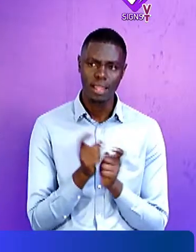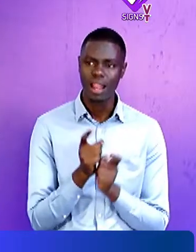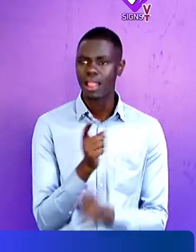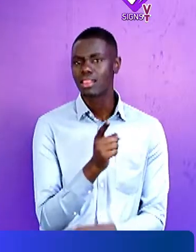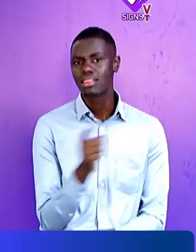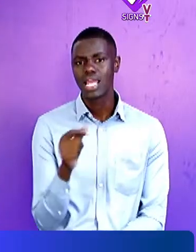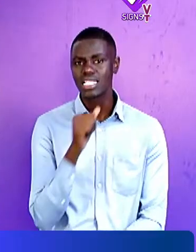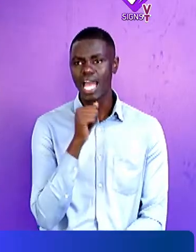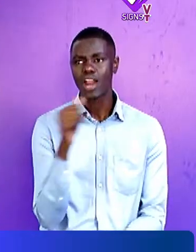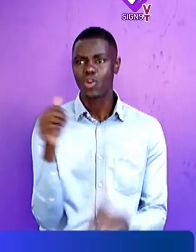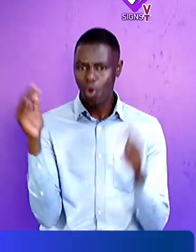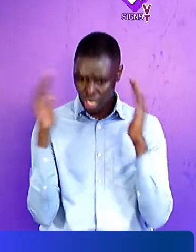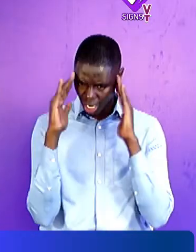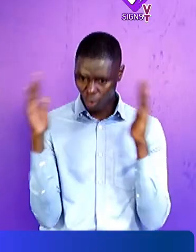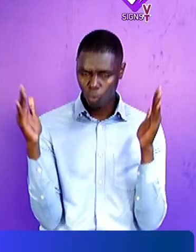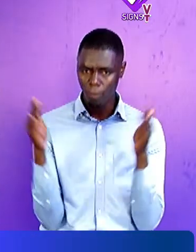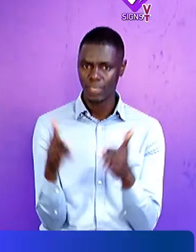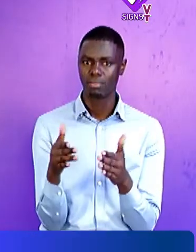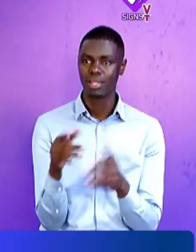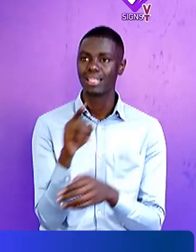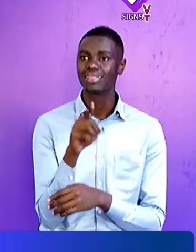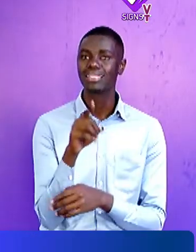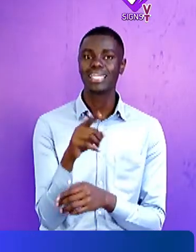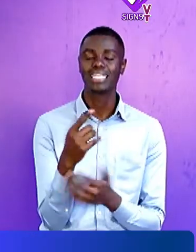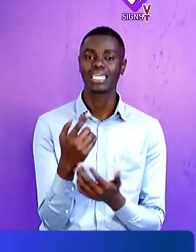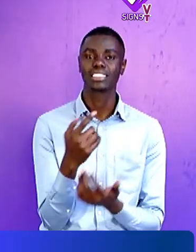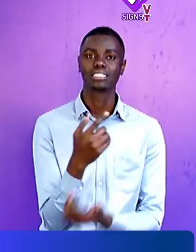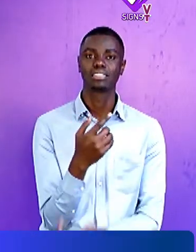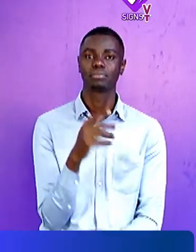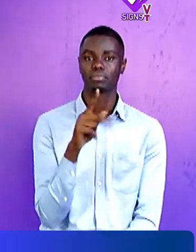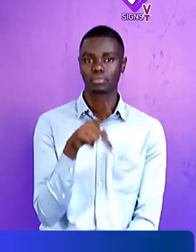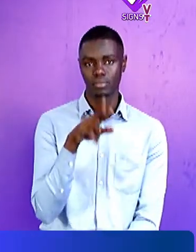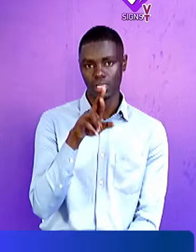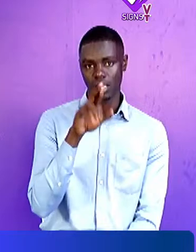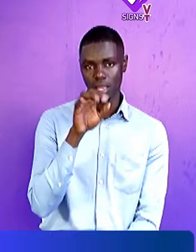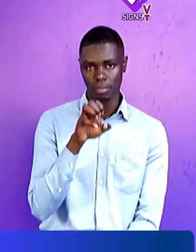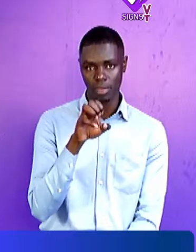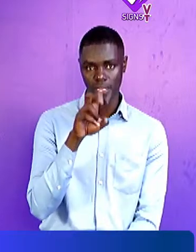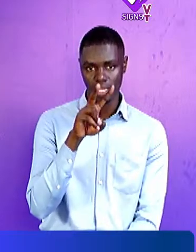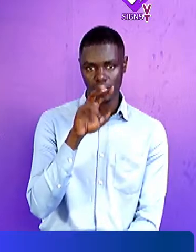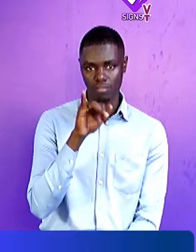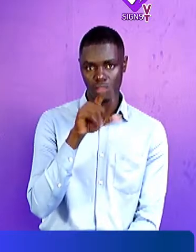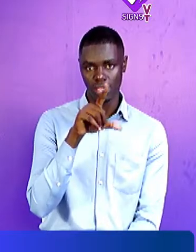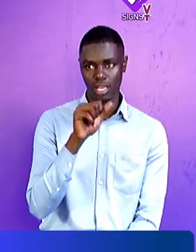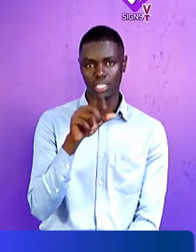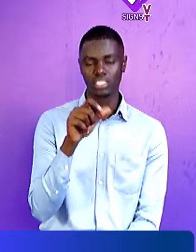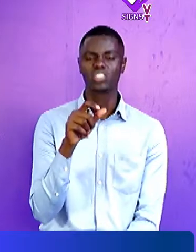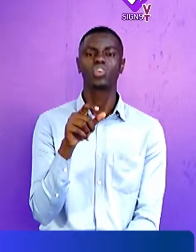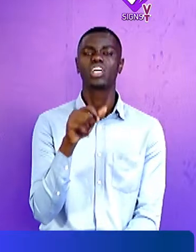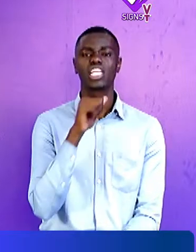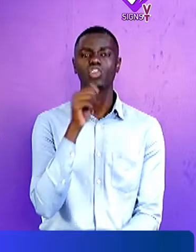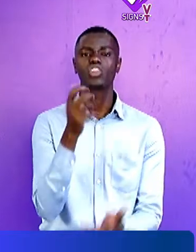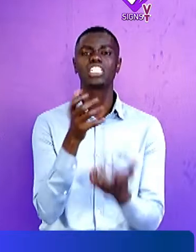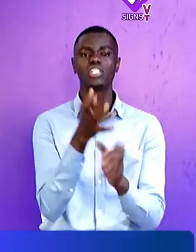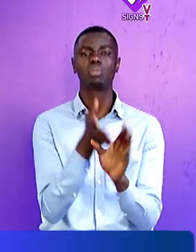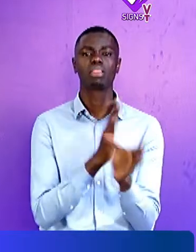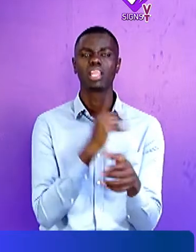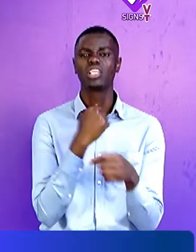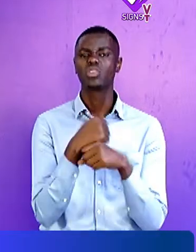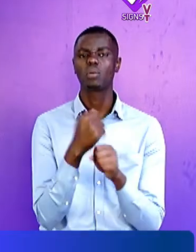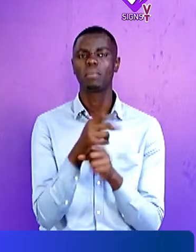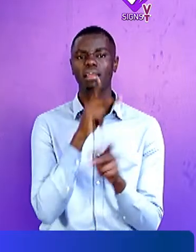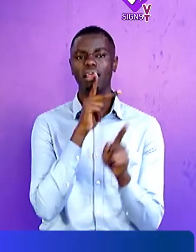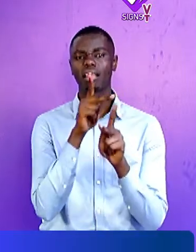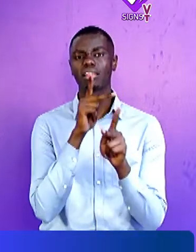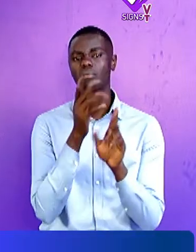not commitments. These are privileges. So the US don't have to withdraw them. Yeah. So making notes I want to withdraw them